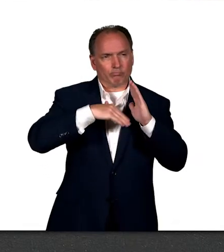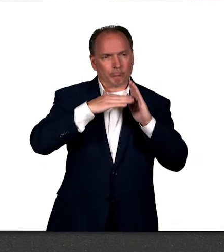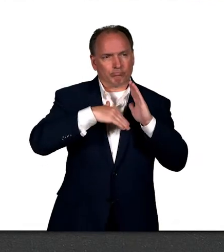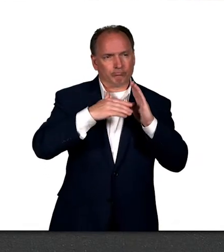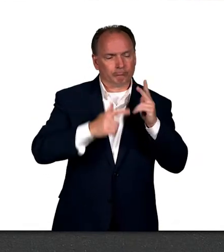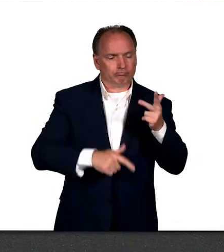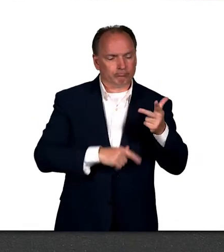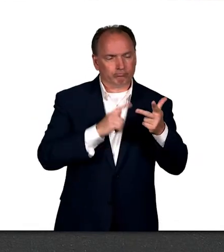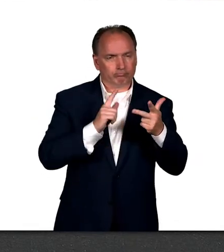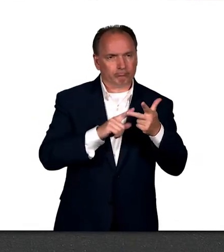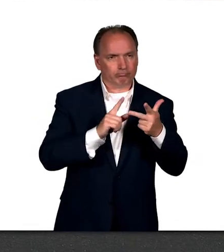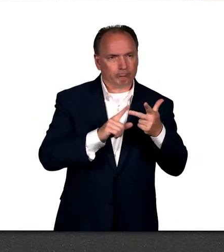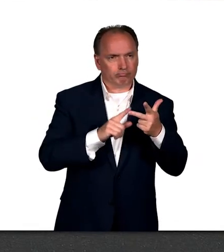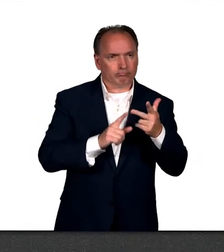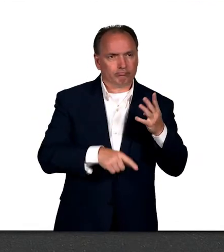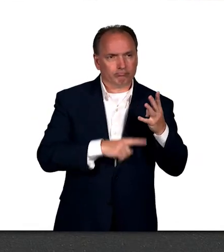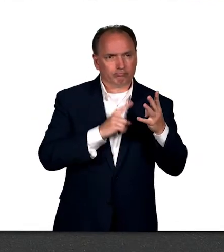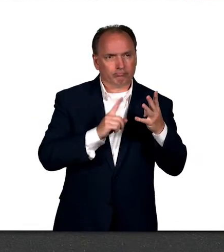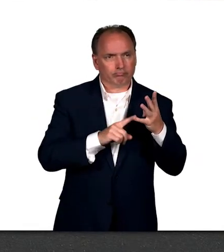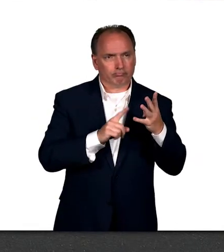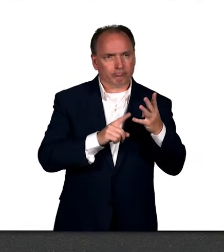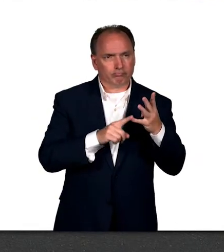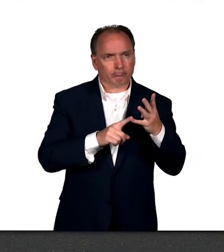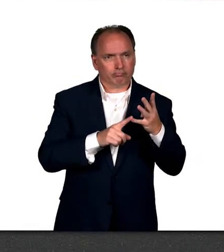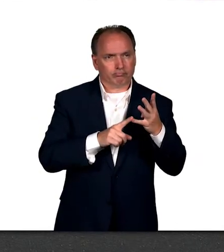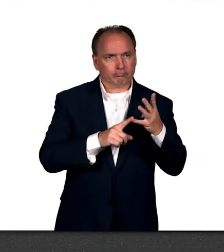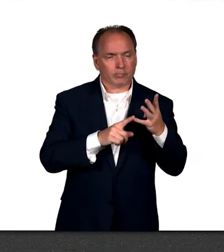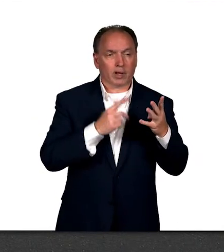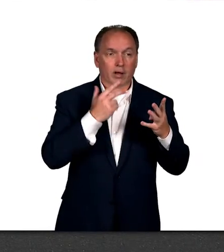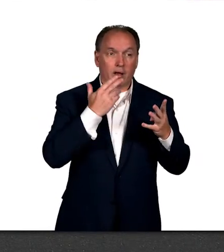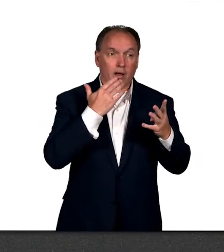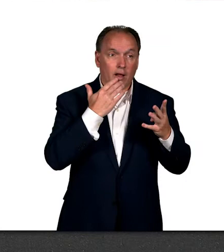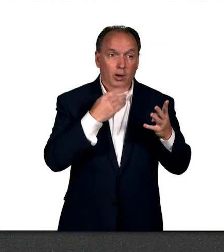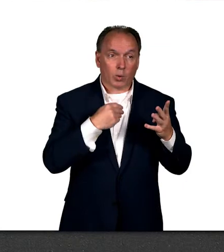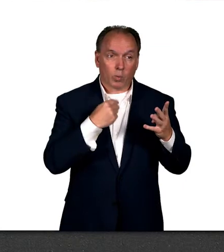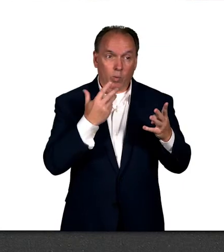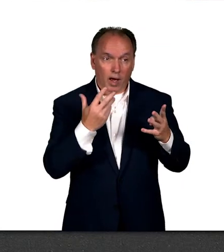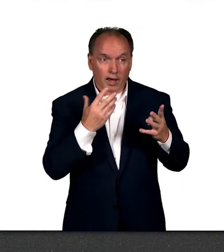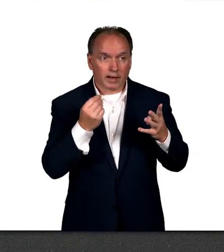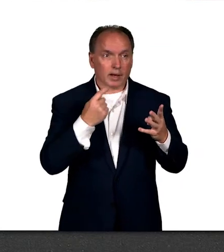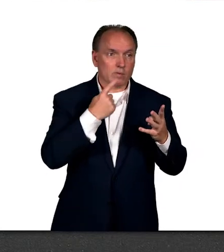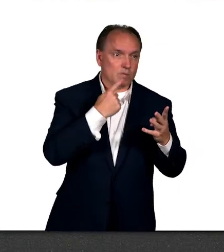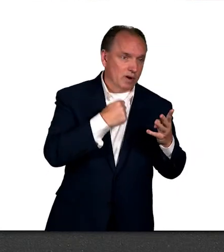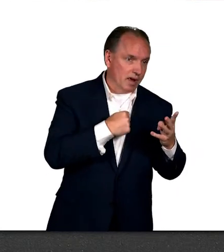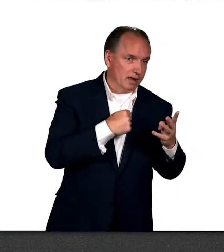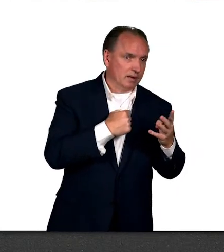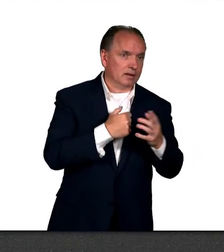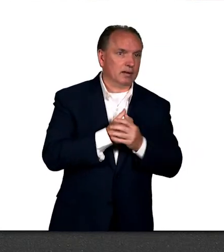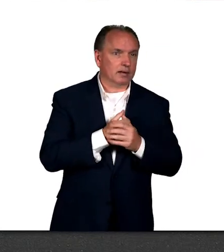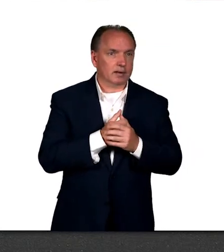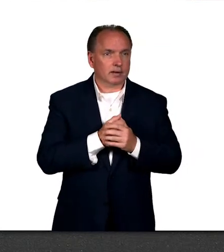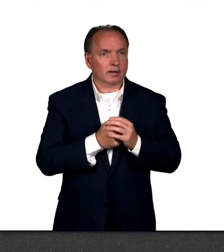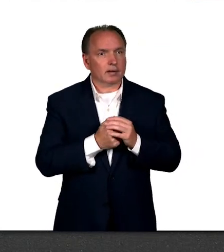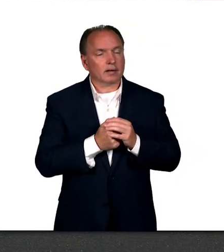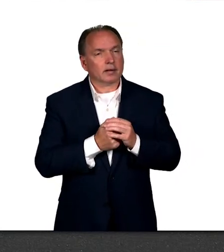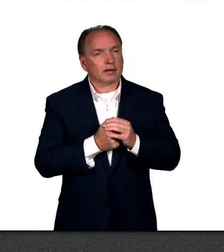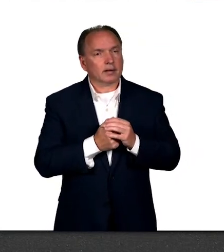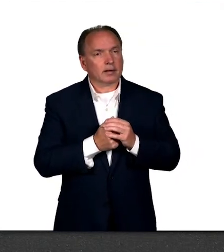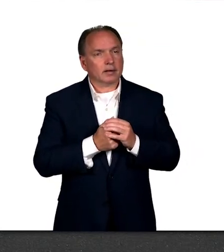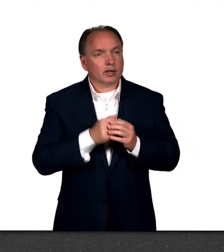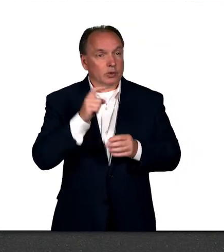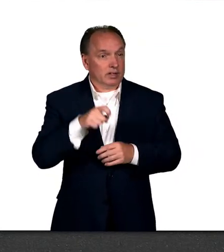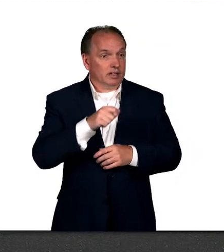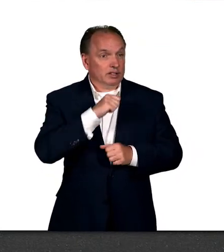paintbrush or a sponge brush. You need white paint and red paint. You